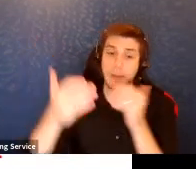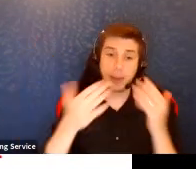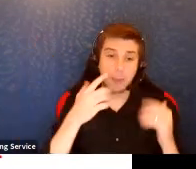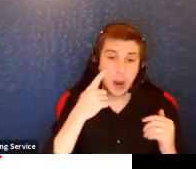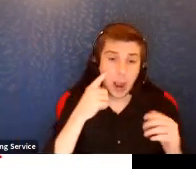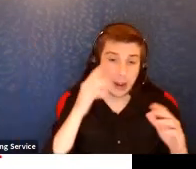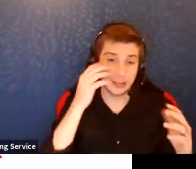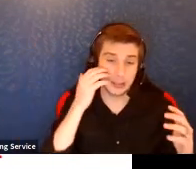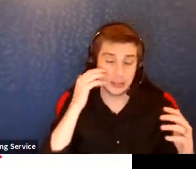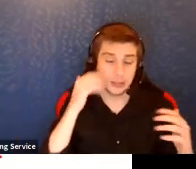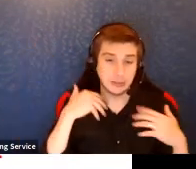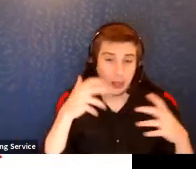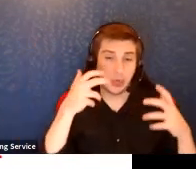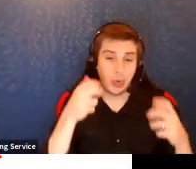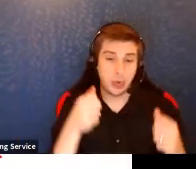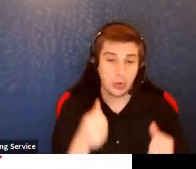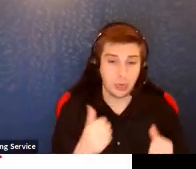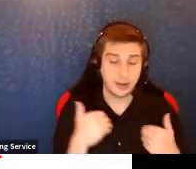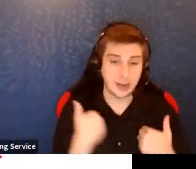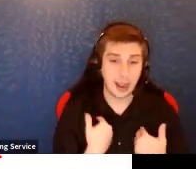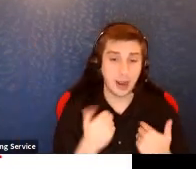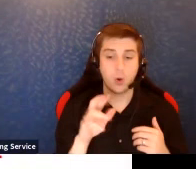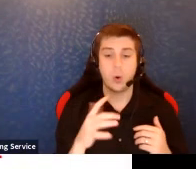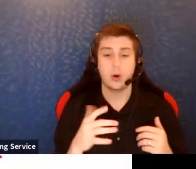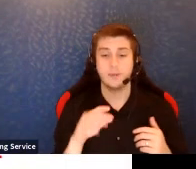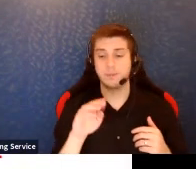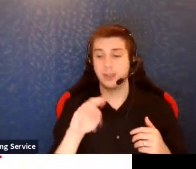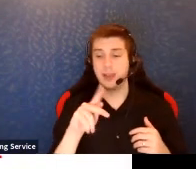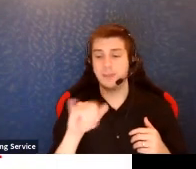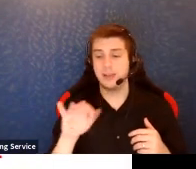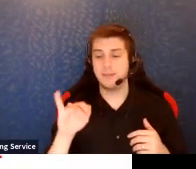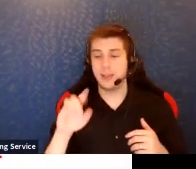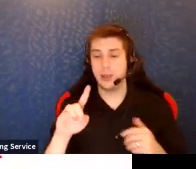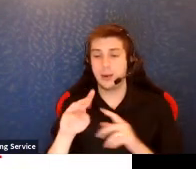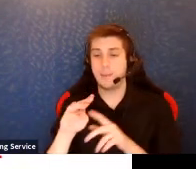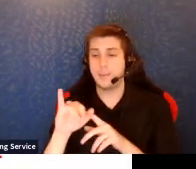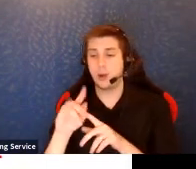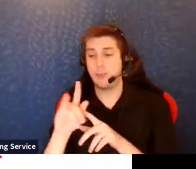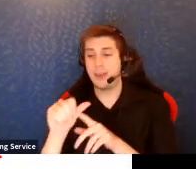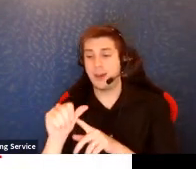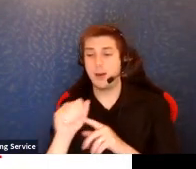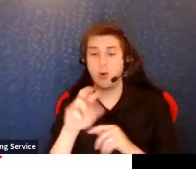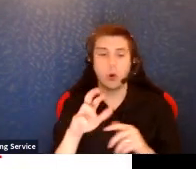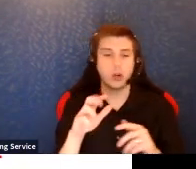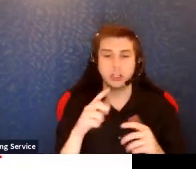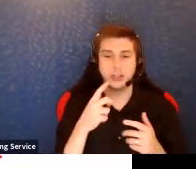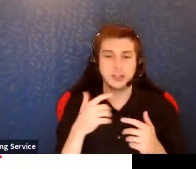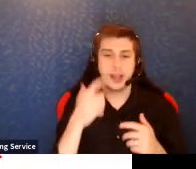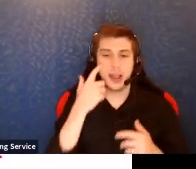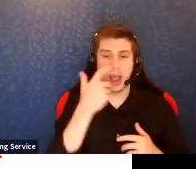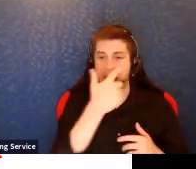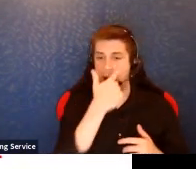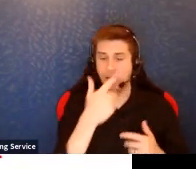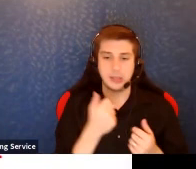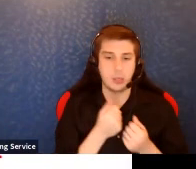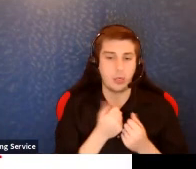and now we're dealing with a little bit of empty field myopia or just exhaustion in our eye muscles. And now we